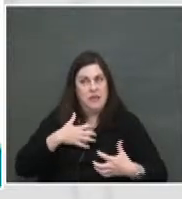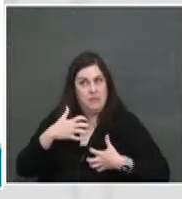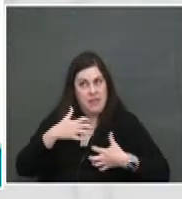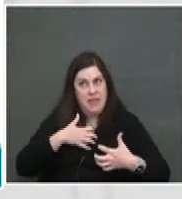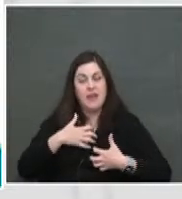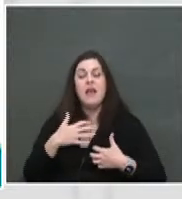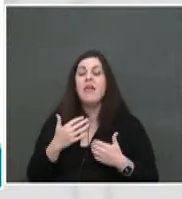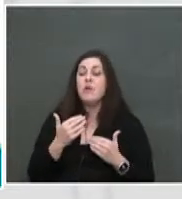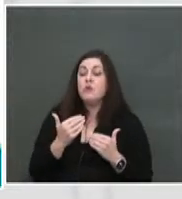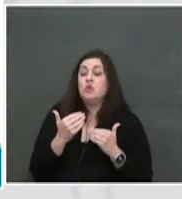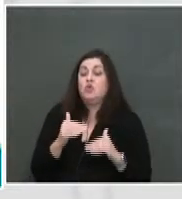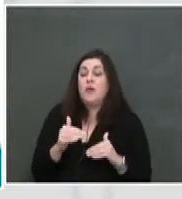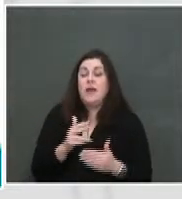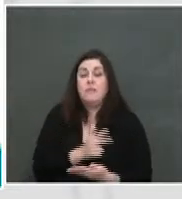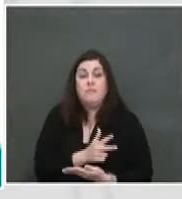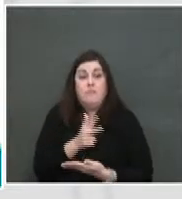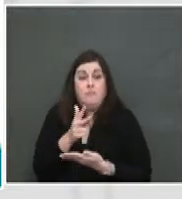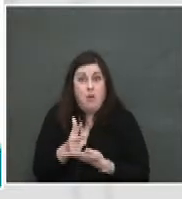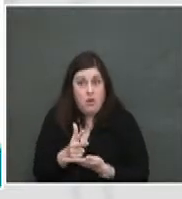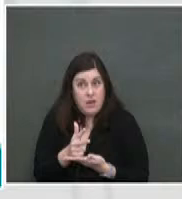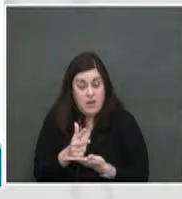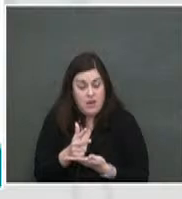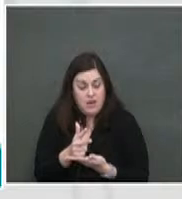restrict parking only for